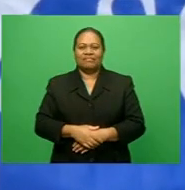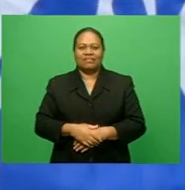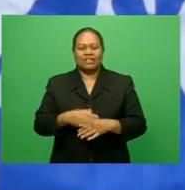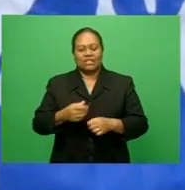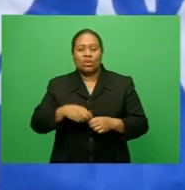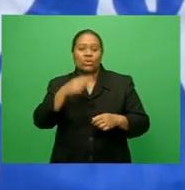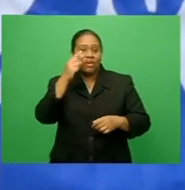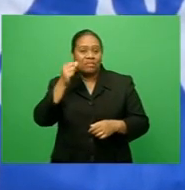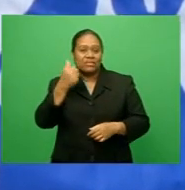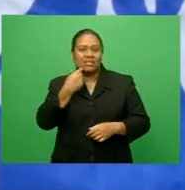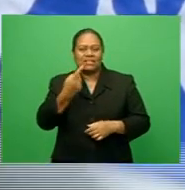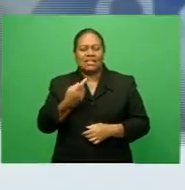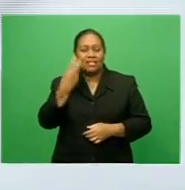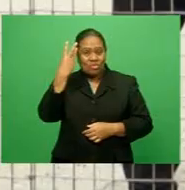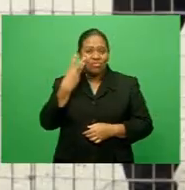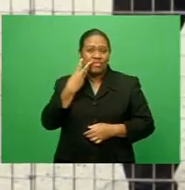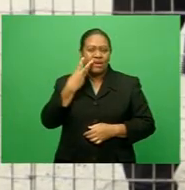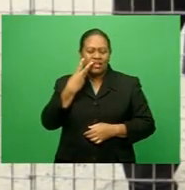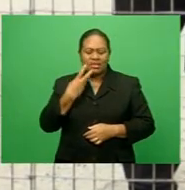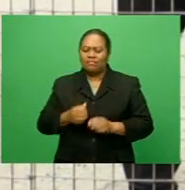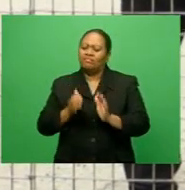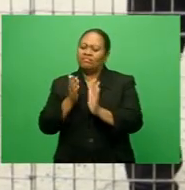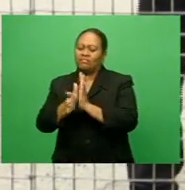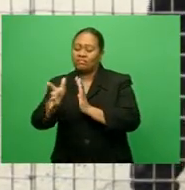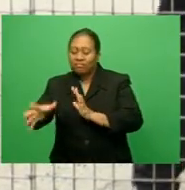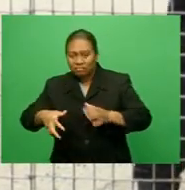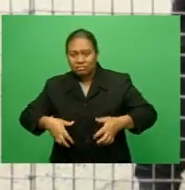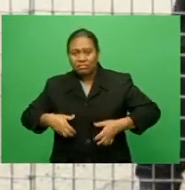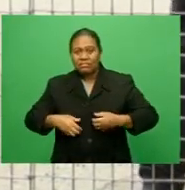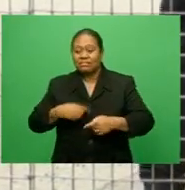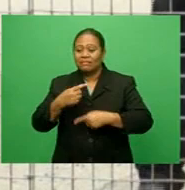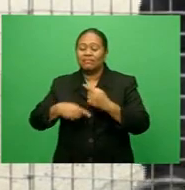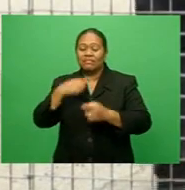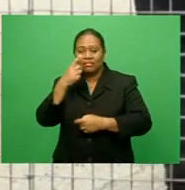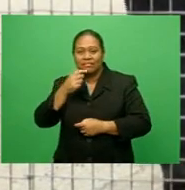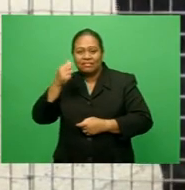that a female party member filed a complaint against him after a